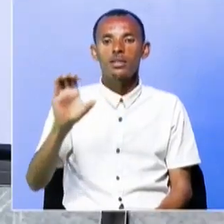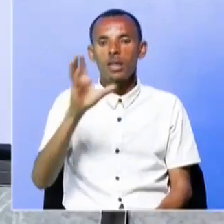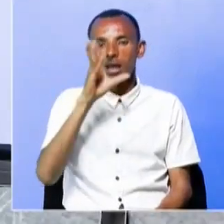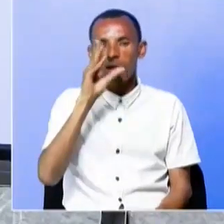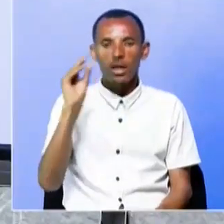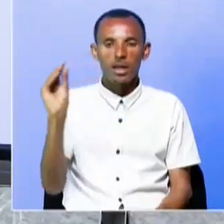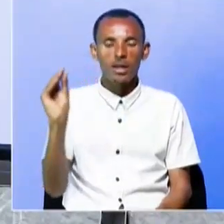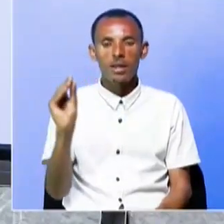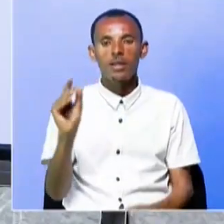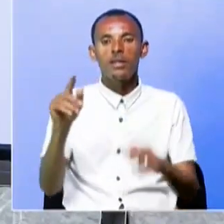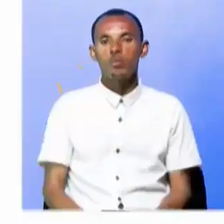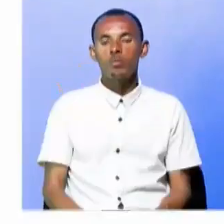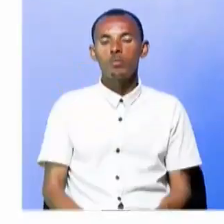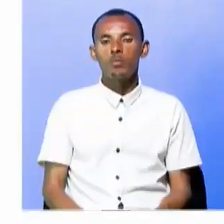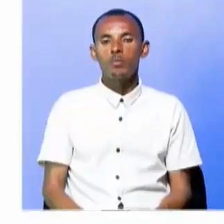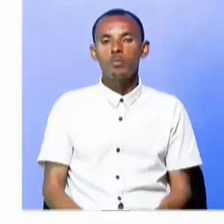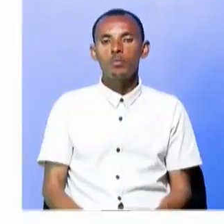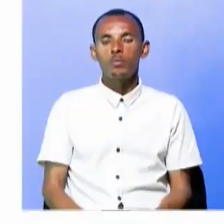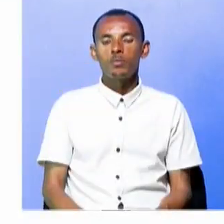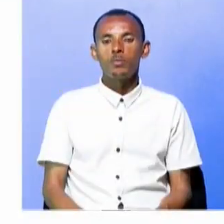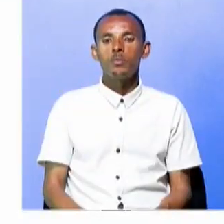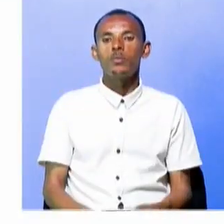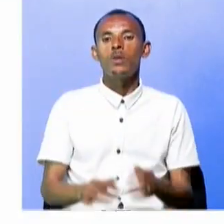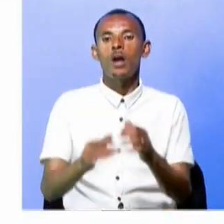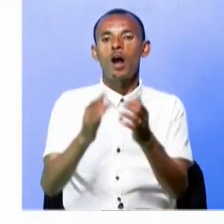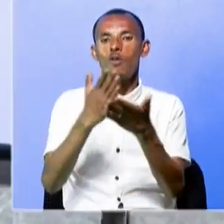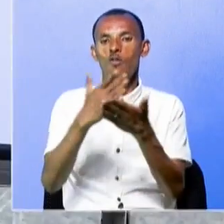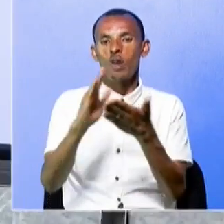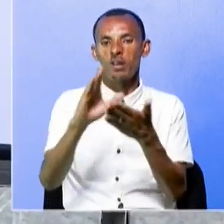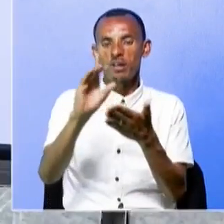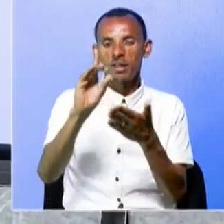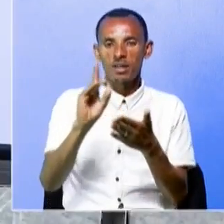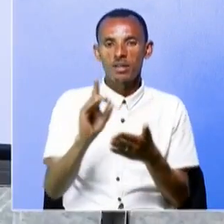and triangle, okay, to avoid